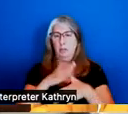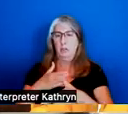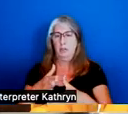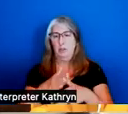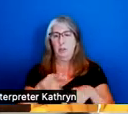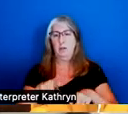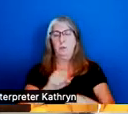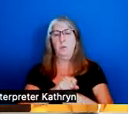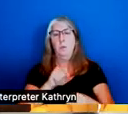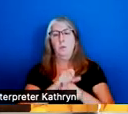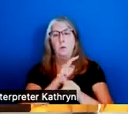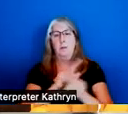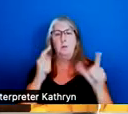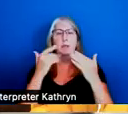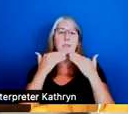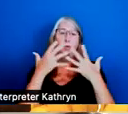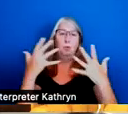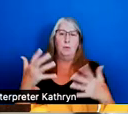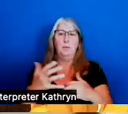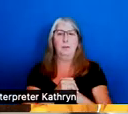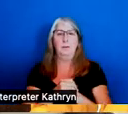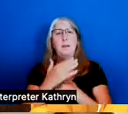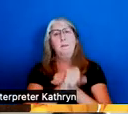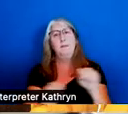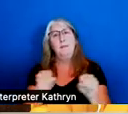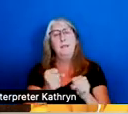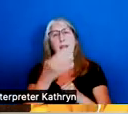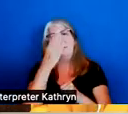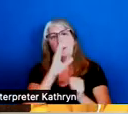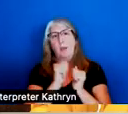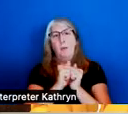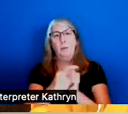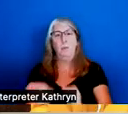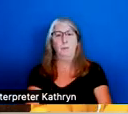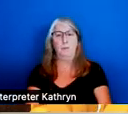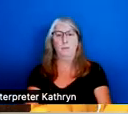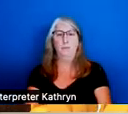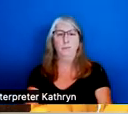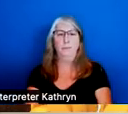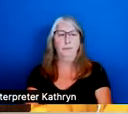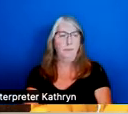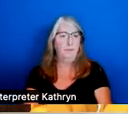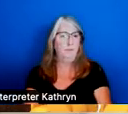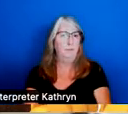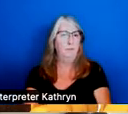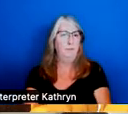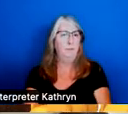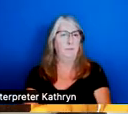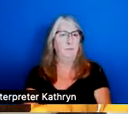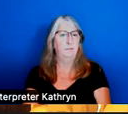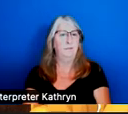towards liberation. Thank you so much. Be safe and Godspeed. Thank you so much,